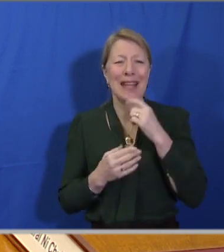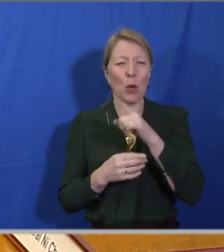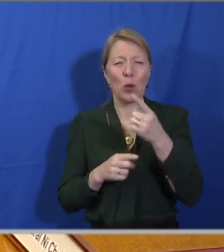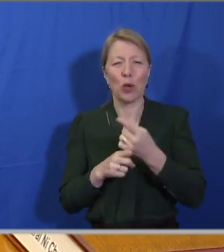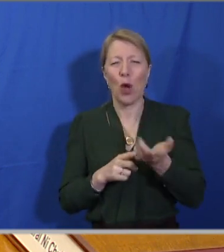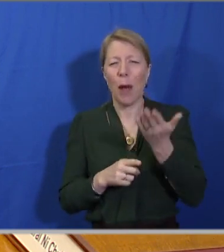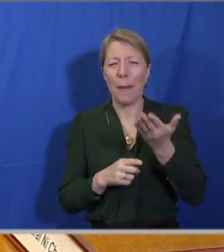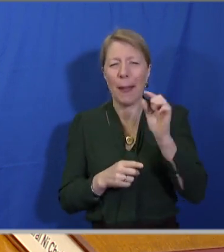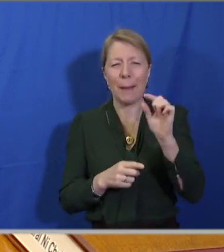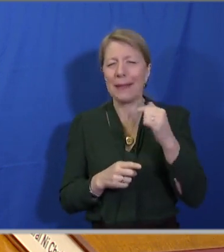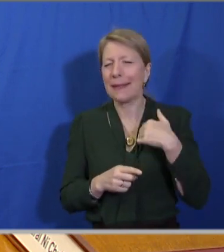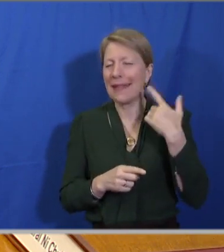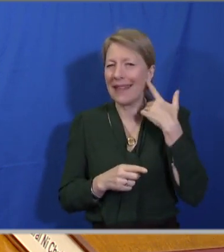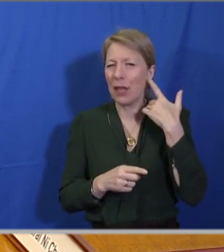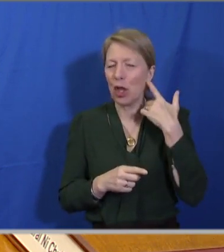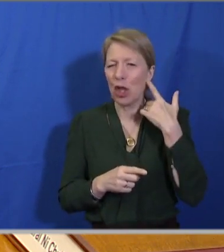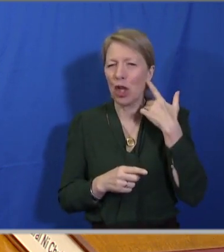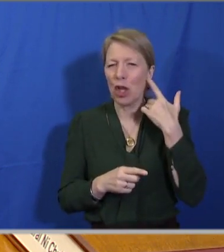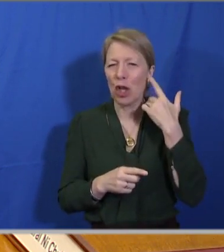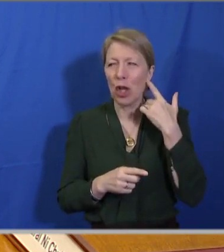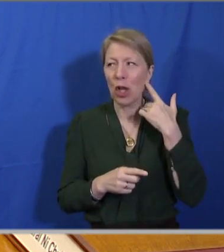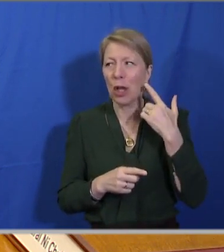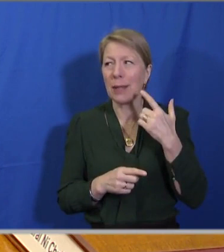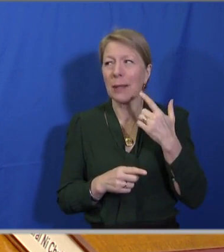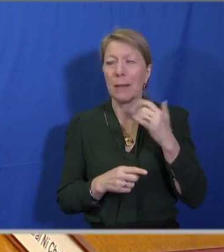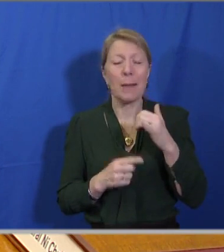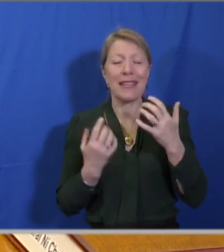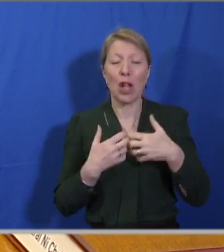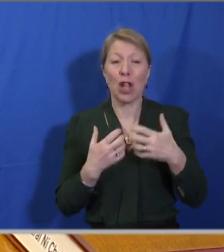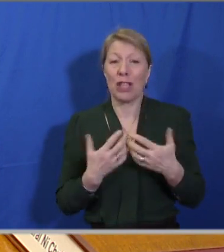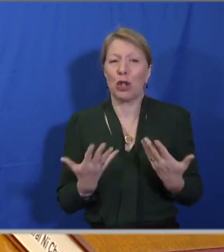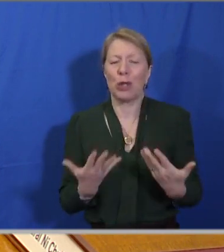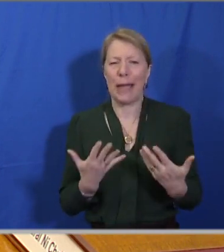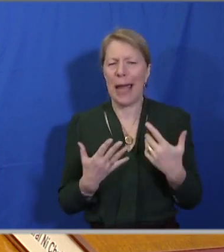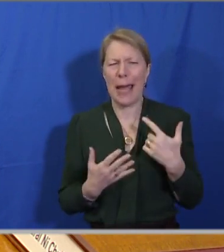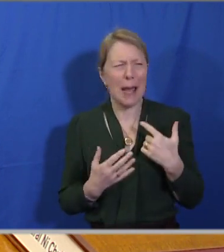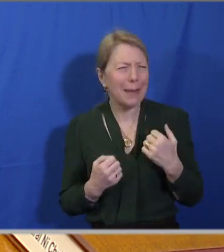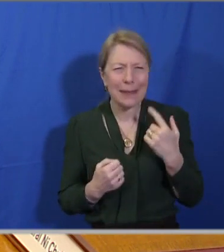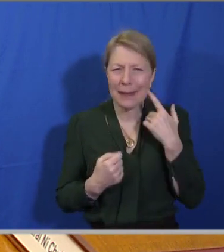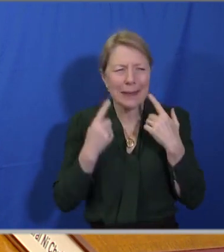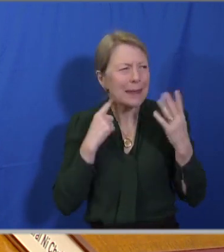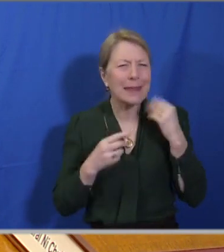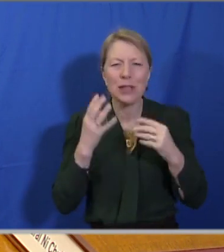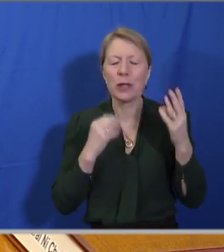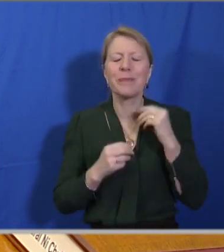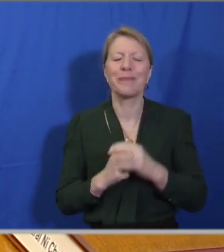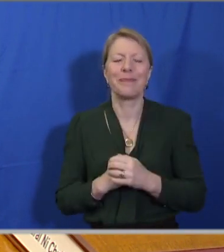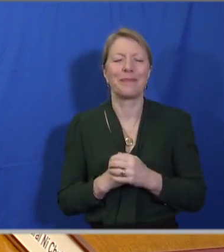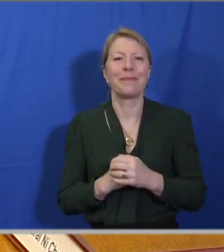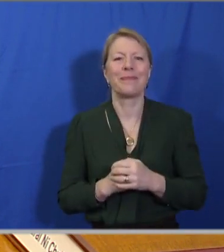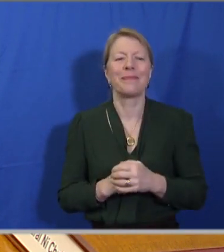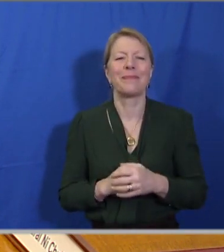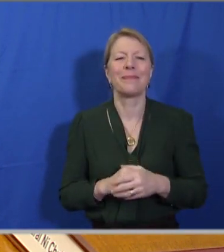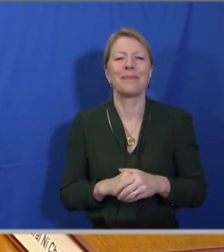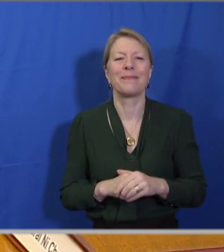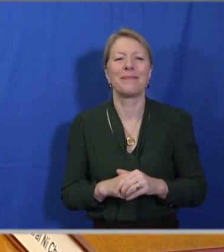difficulty just hearing, and maybe it's just technology, but I'm having difficulty hearing. So, please.